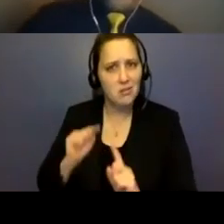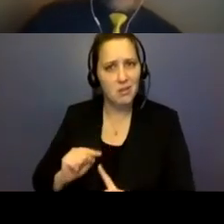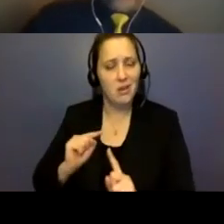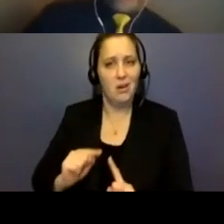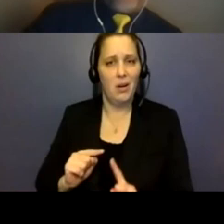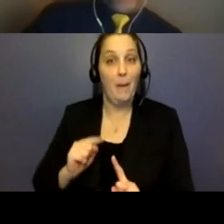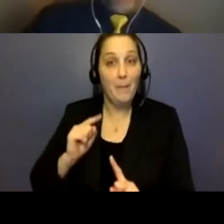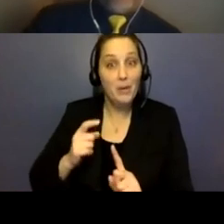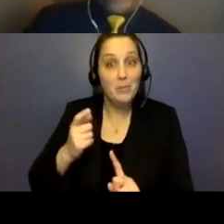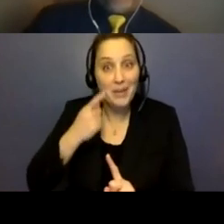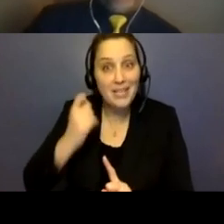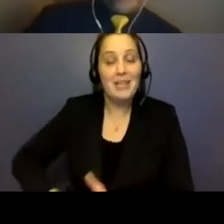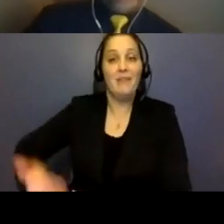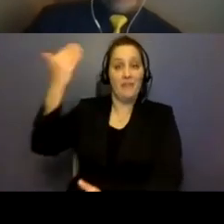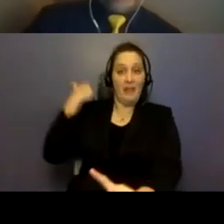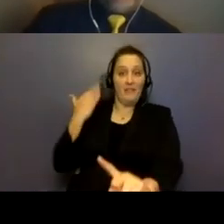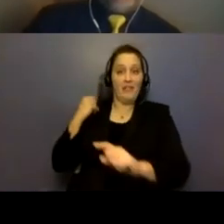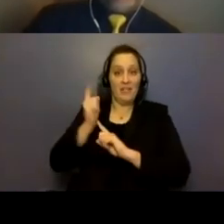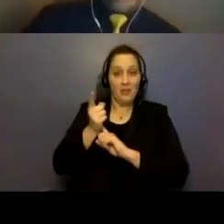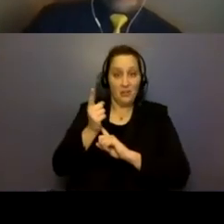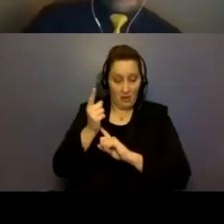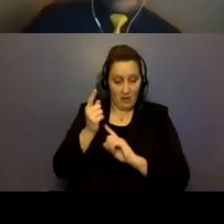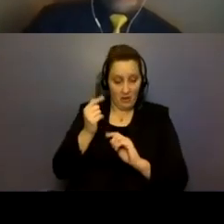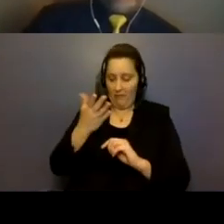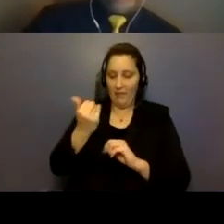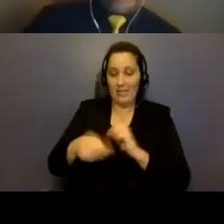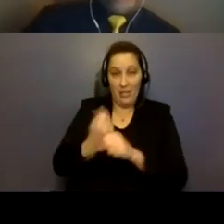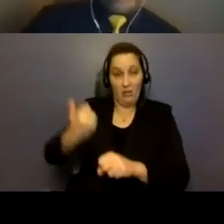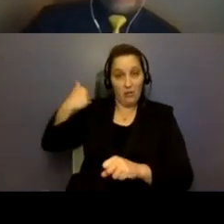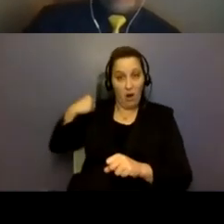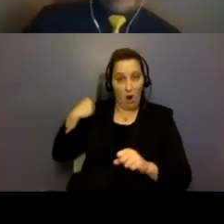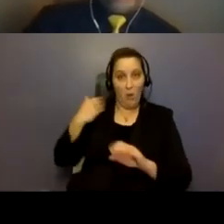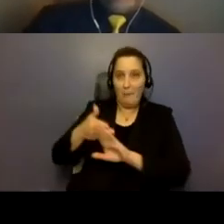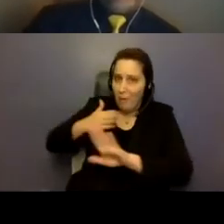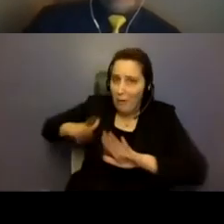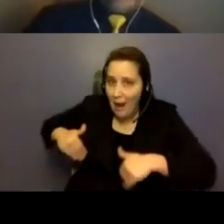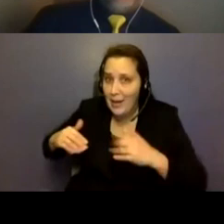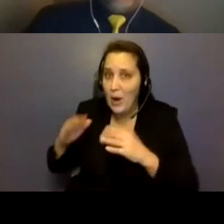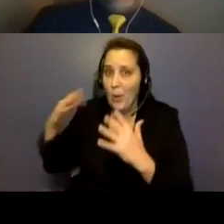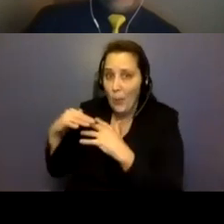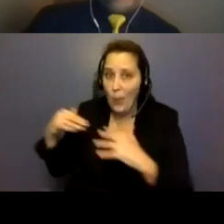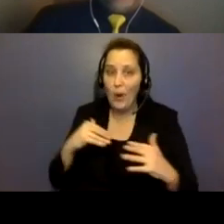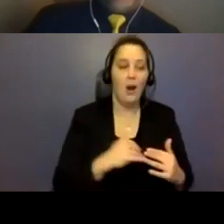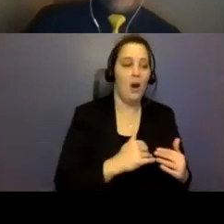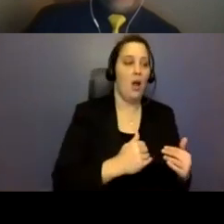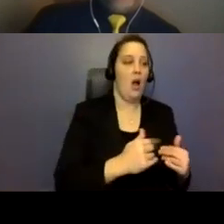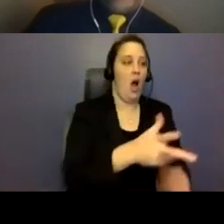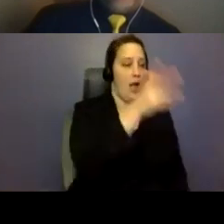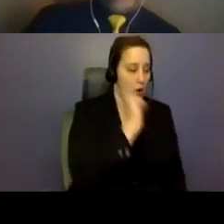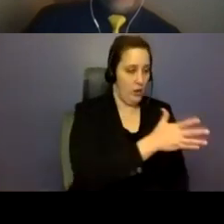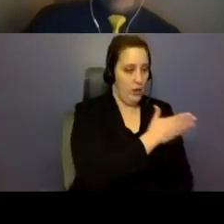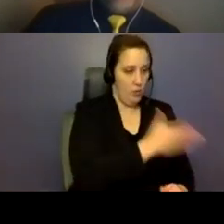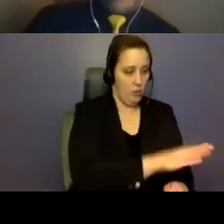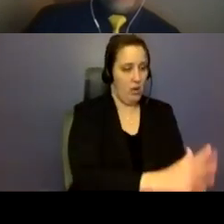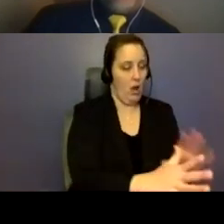of that experience of what it had done for me, even before my war experience and being in the military. I think that